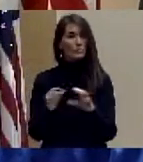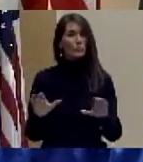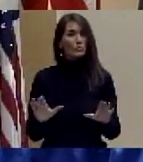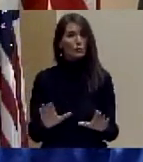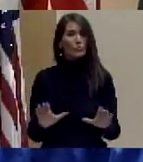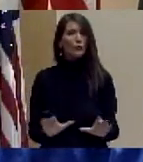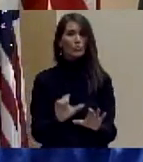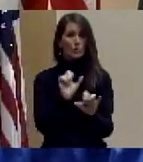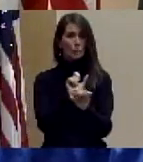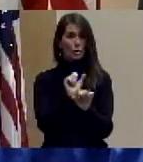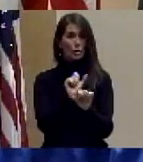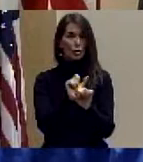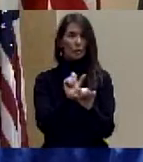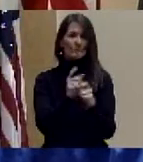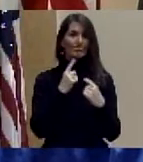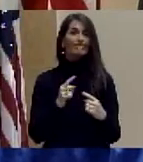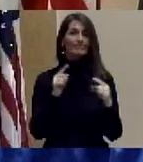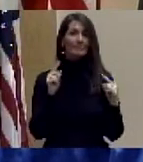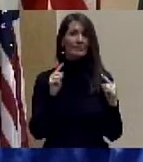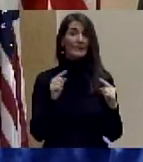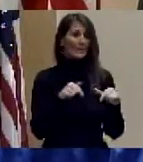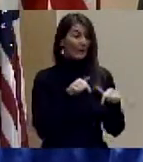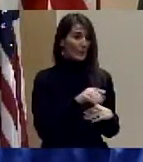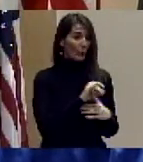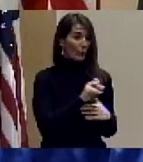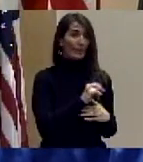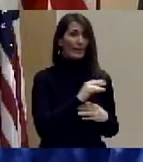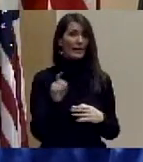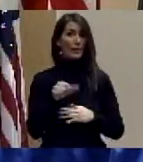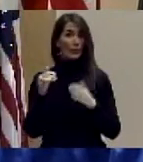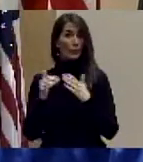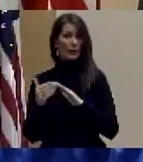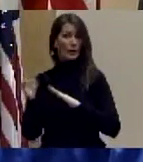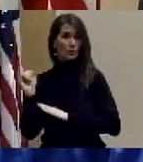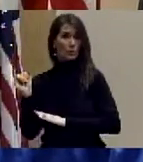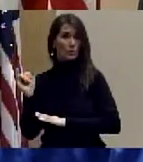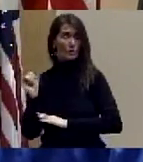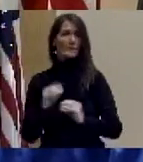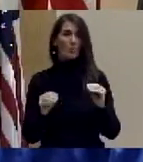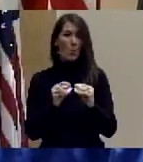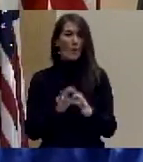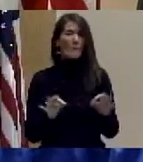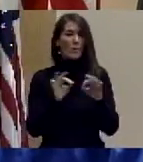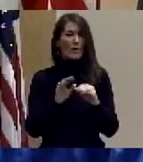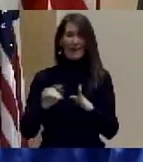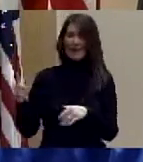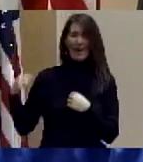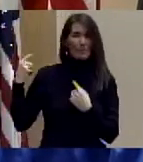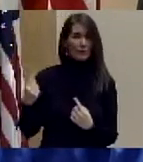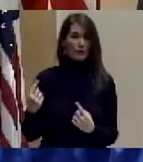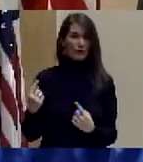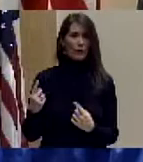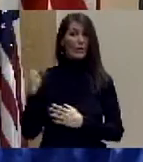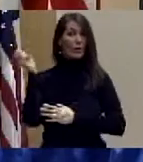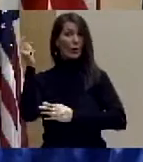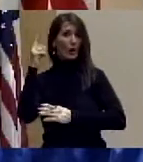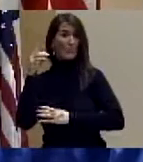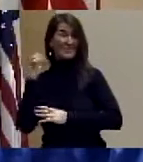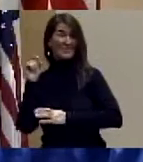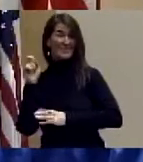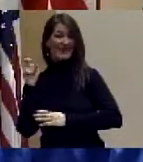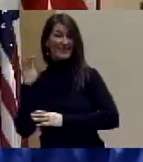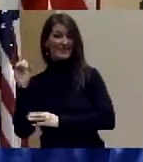done in Brighton and in other communities is really more important than ever. The governor's tax cap and tax